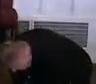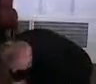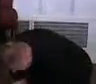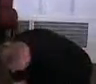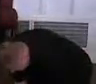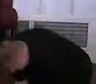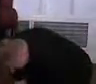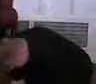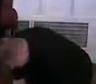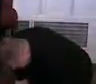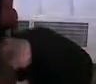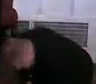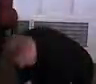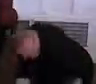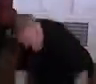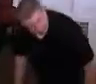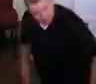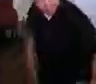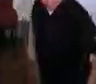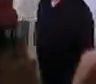Less.